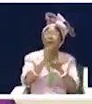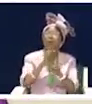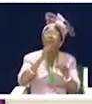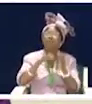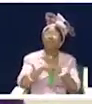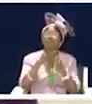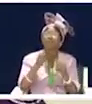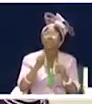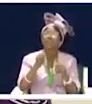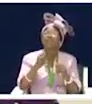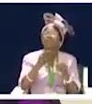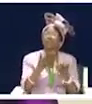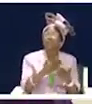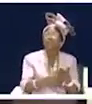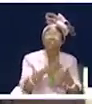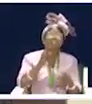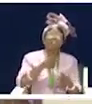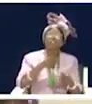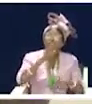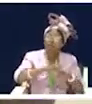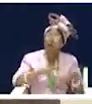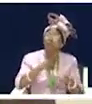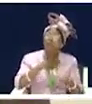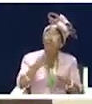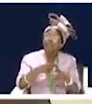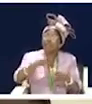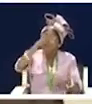her, and she called me daddy.